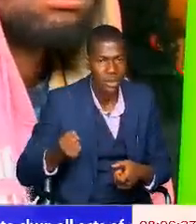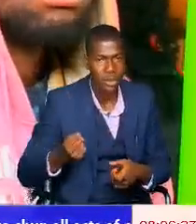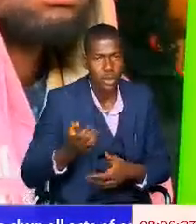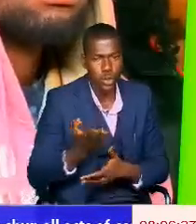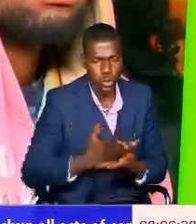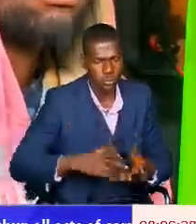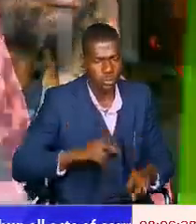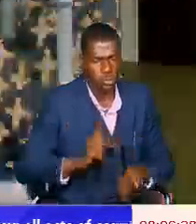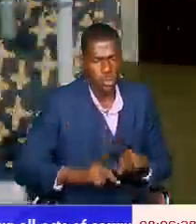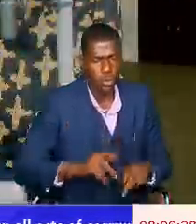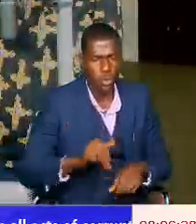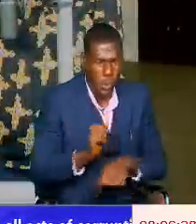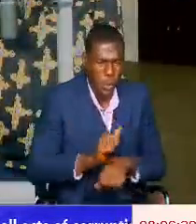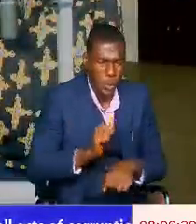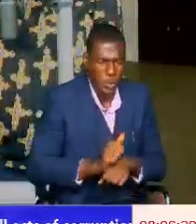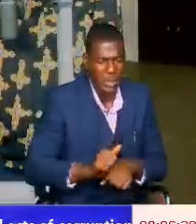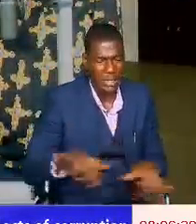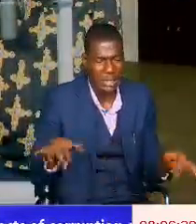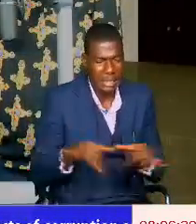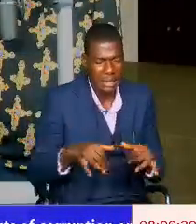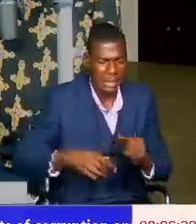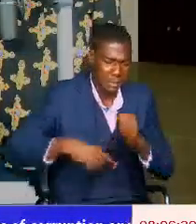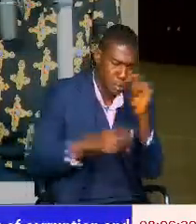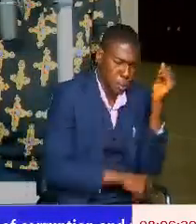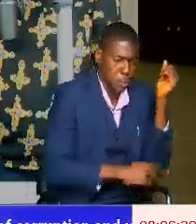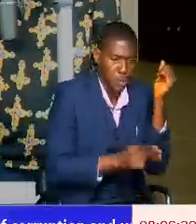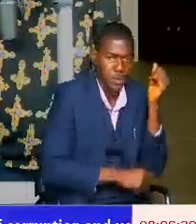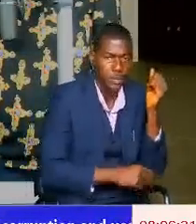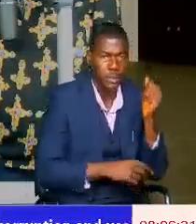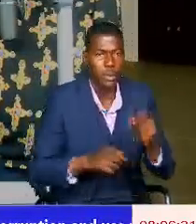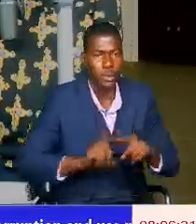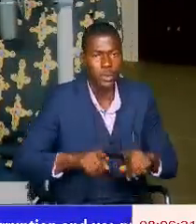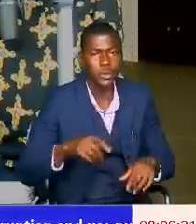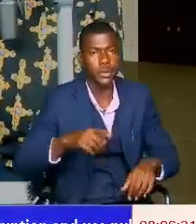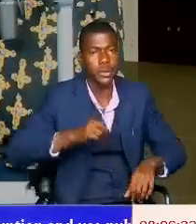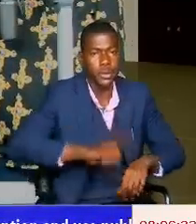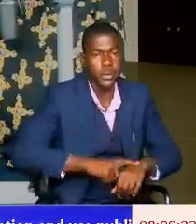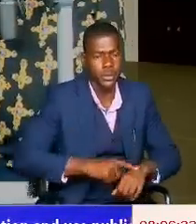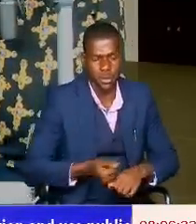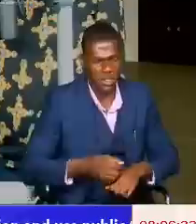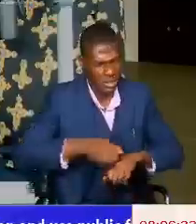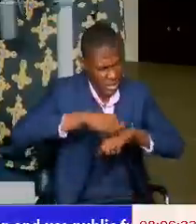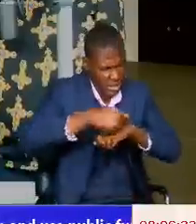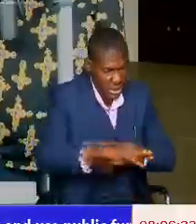na punishment, like say na force, and they force them. Now, when you sack them, their eye go clear.